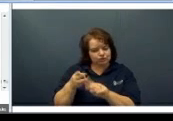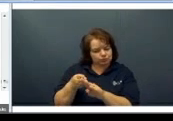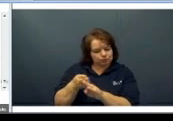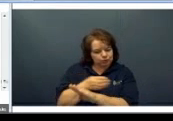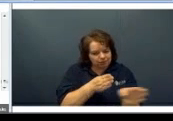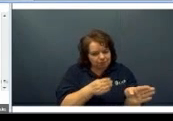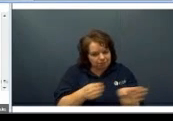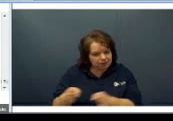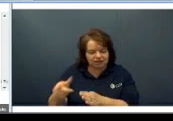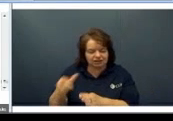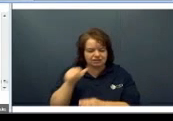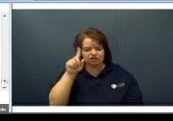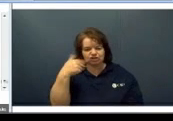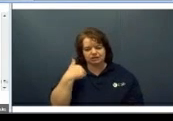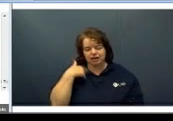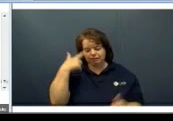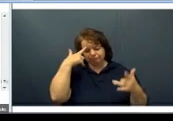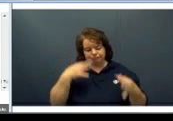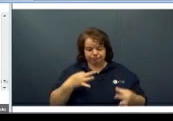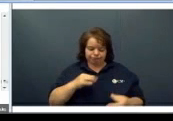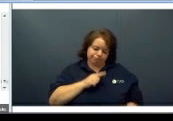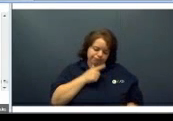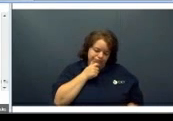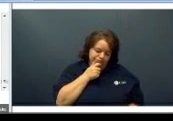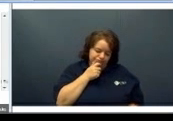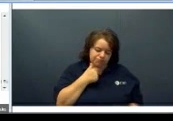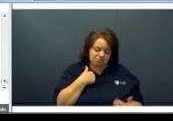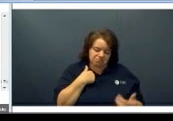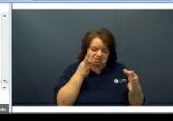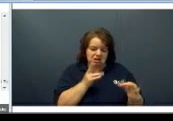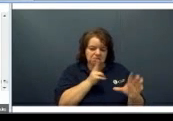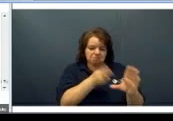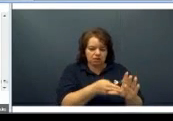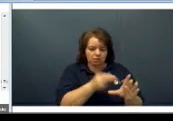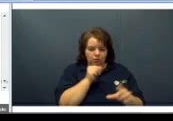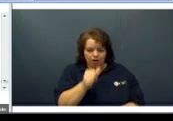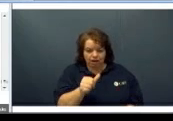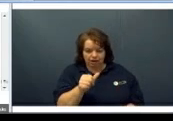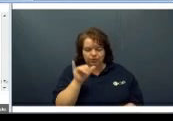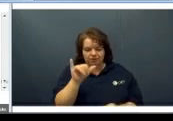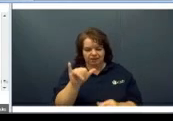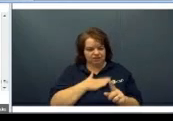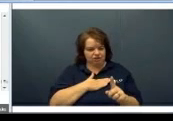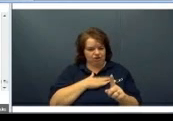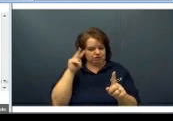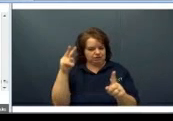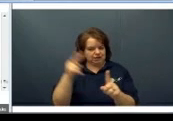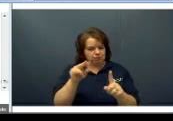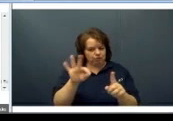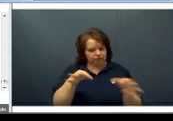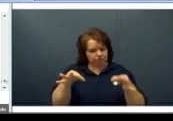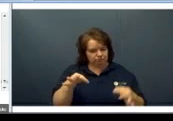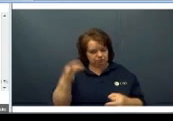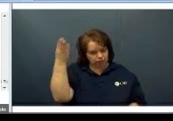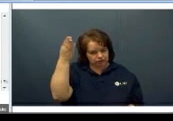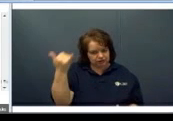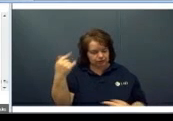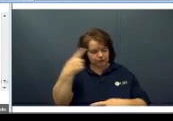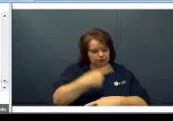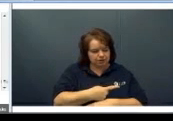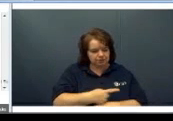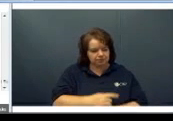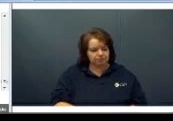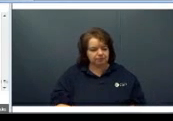not have the option of just spontaneously participating in things. So we're going to look at it from that standpoint.